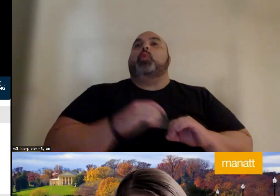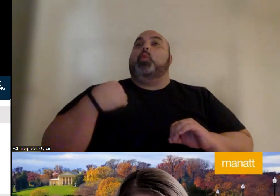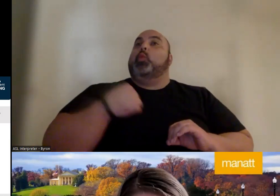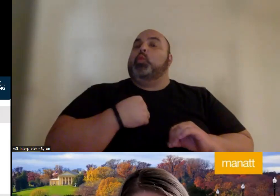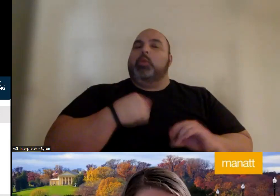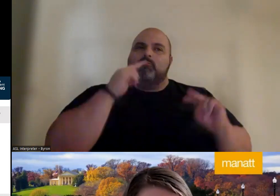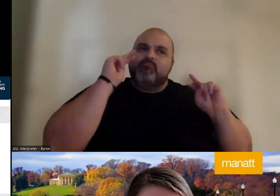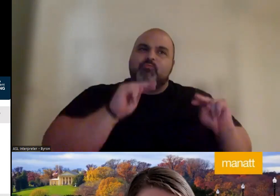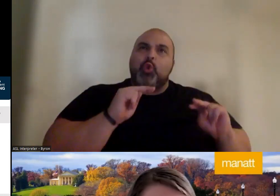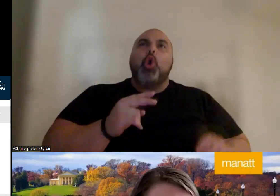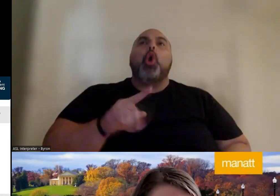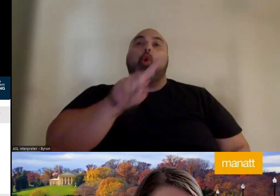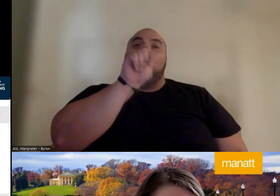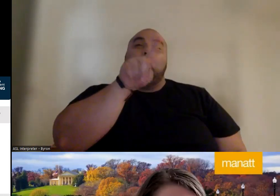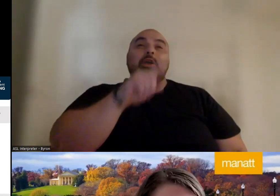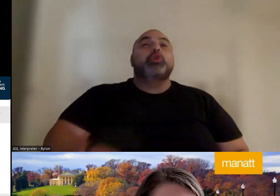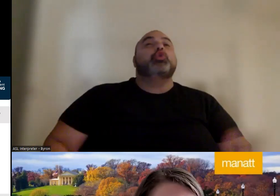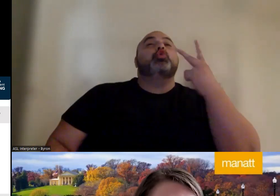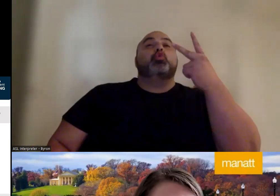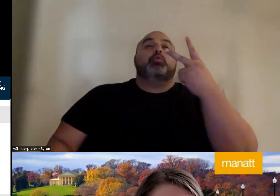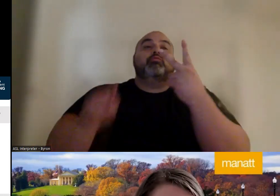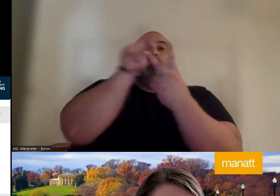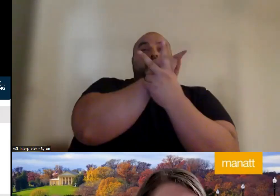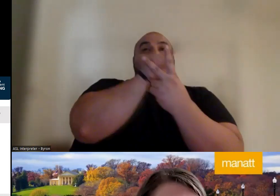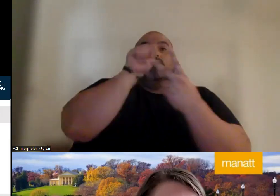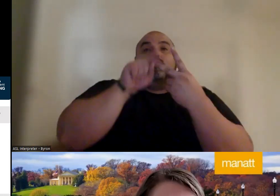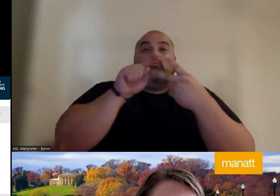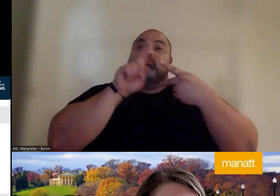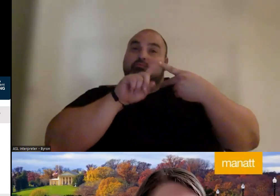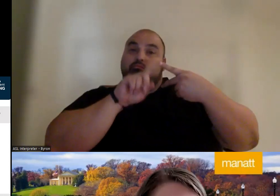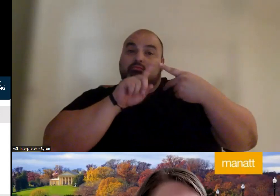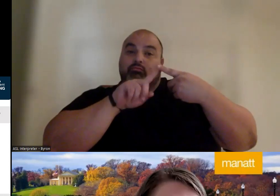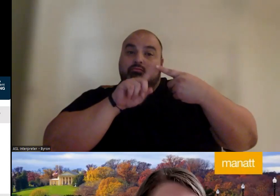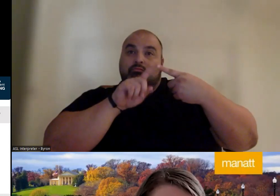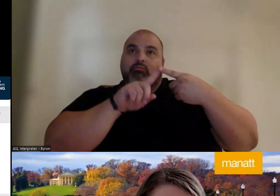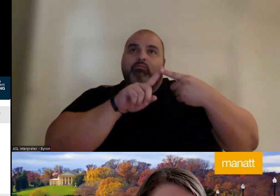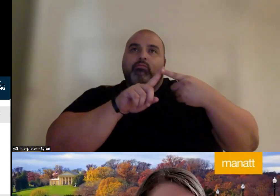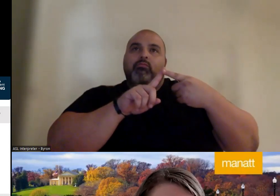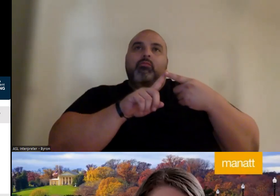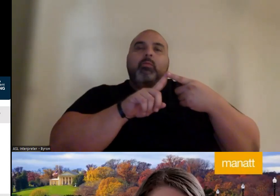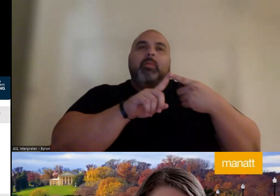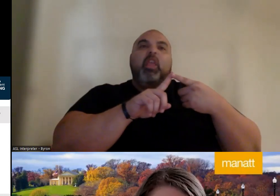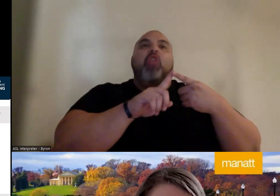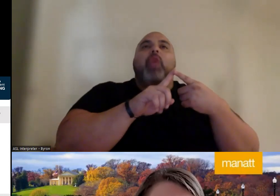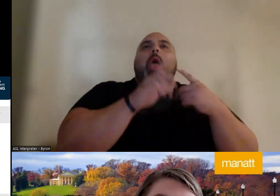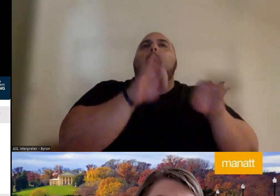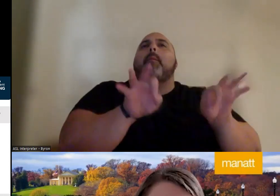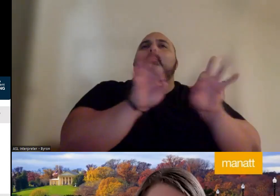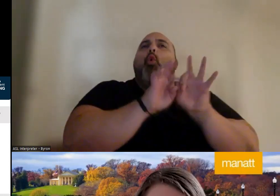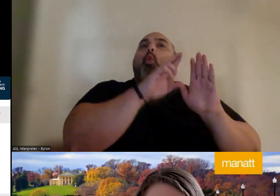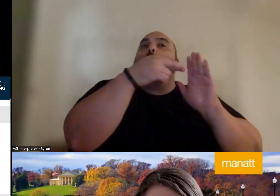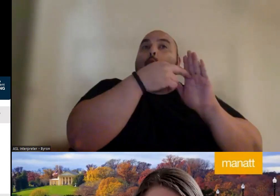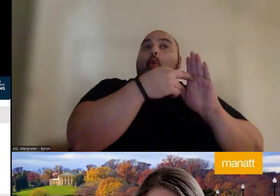core questions in our literature review. So the first is what are the key roles of visitors